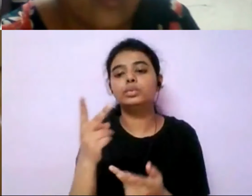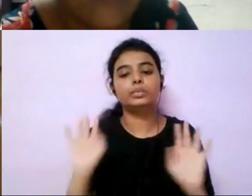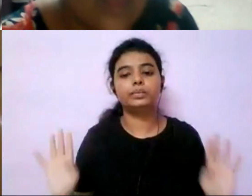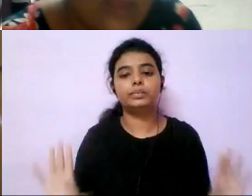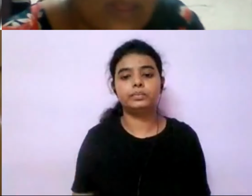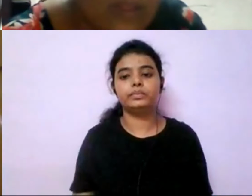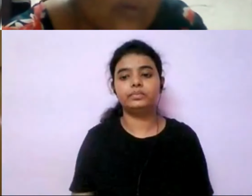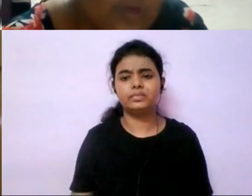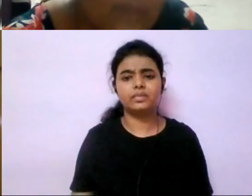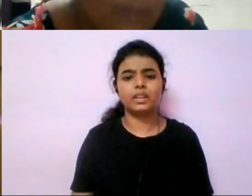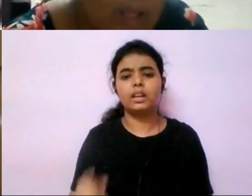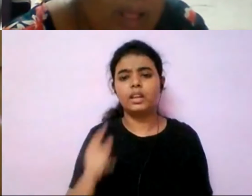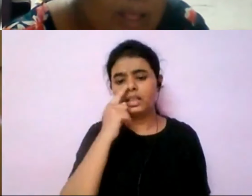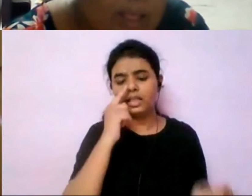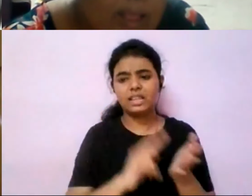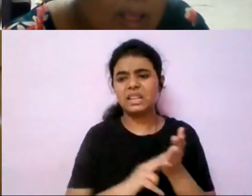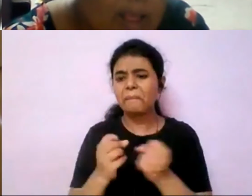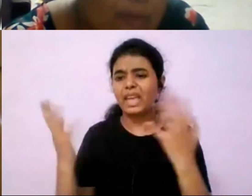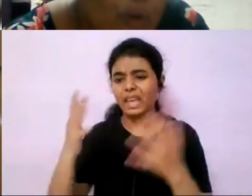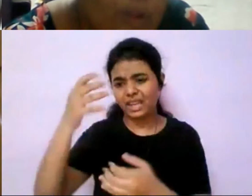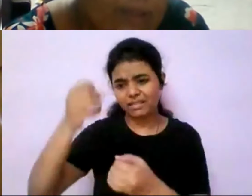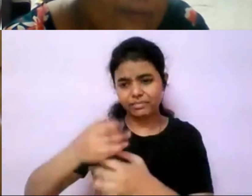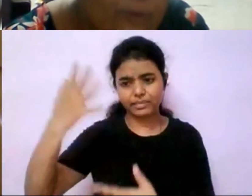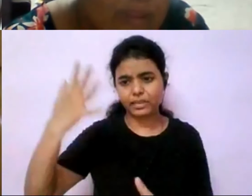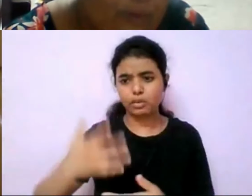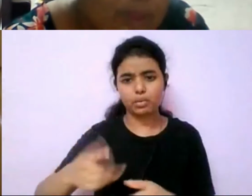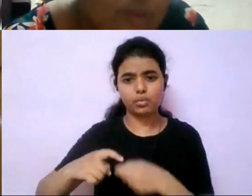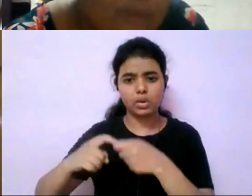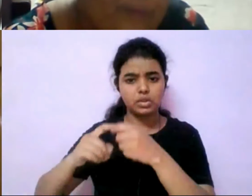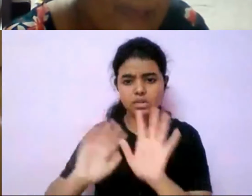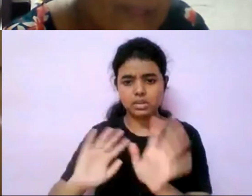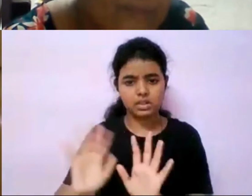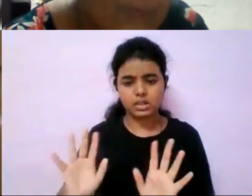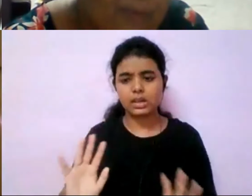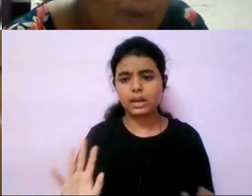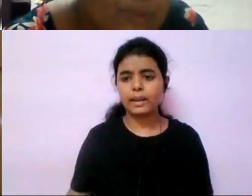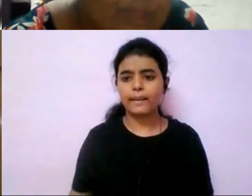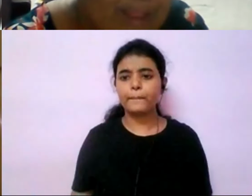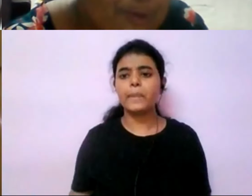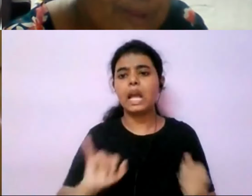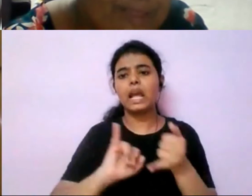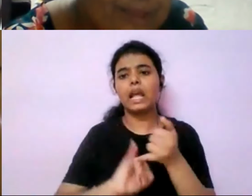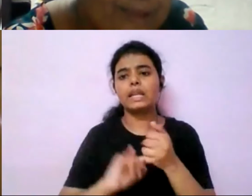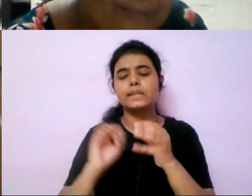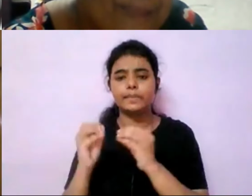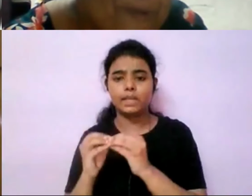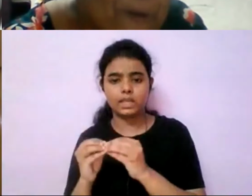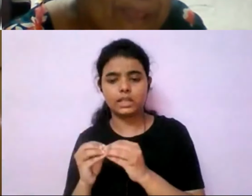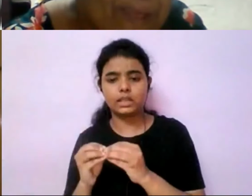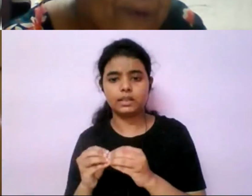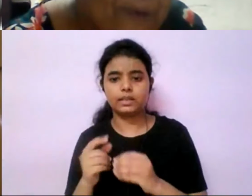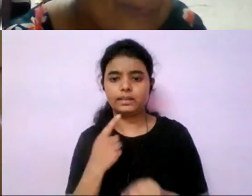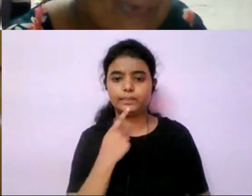not many. So Shilpa, this question from SB about solutions